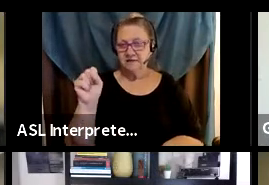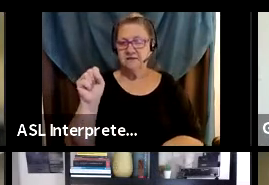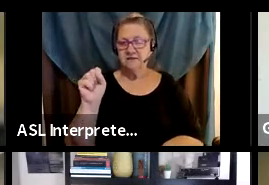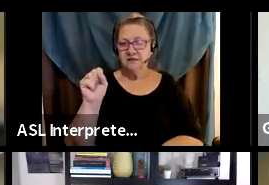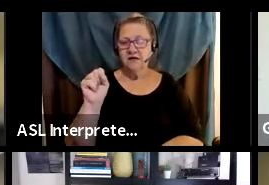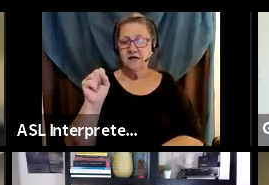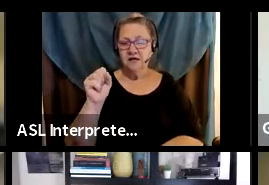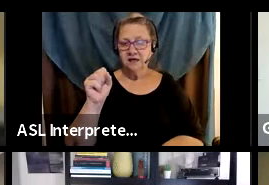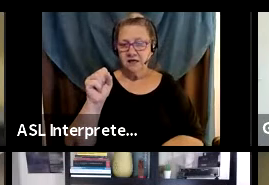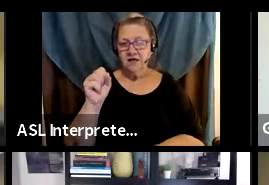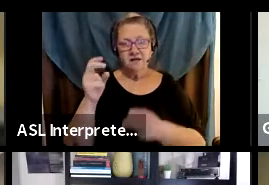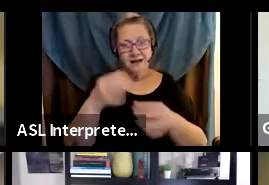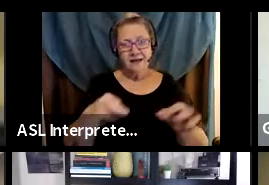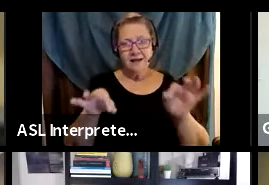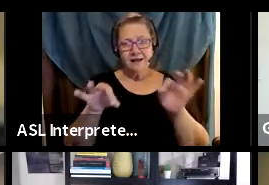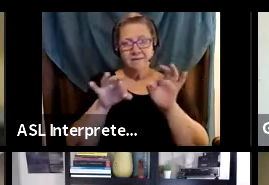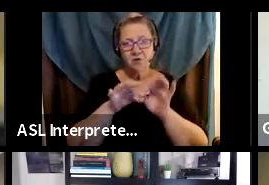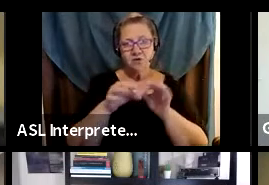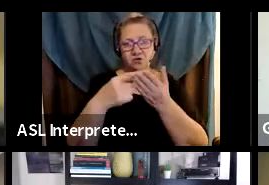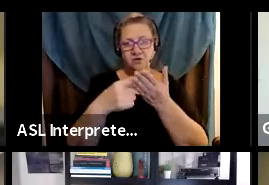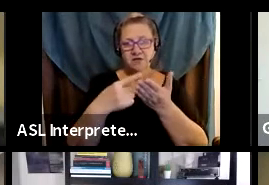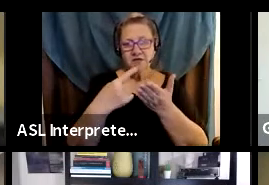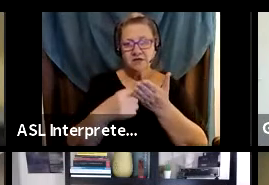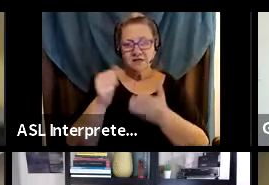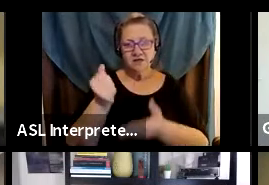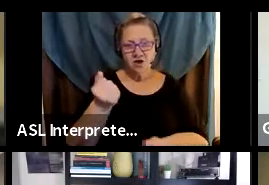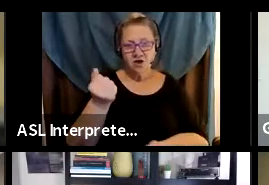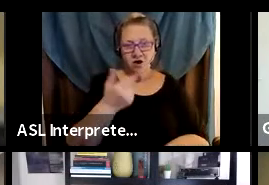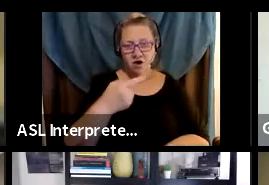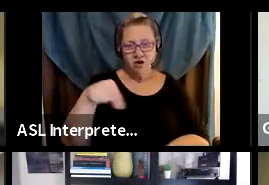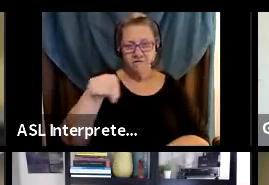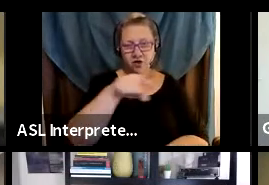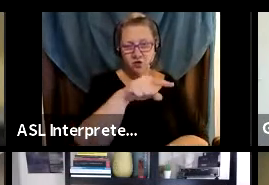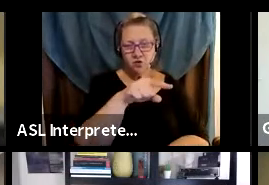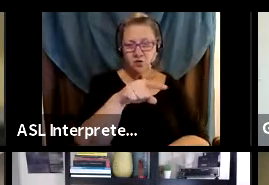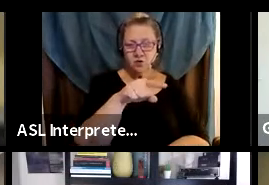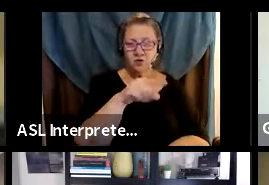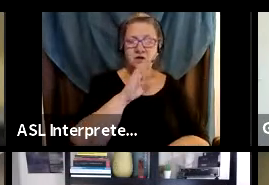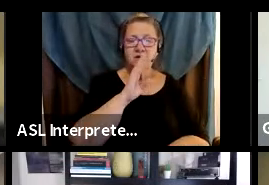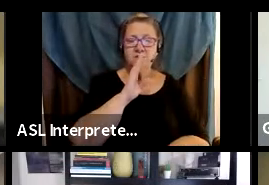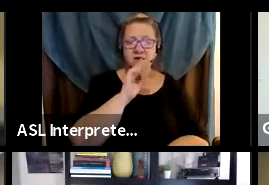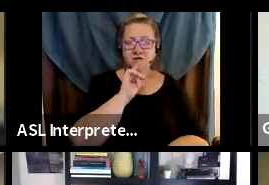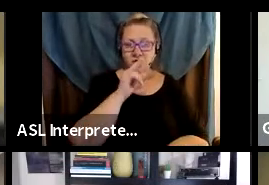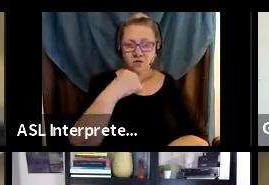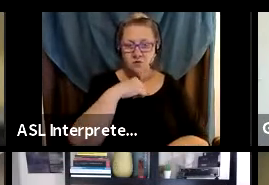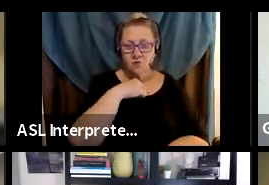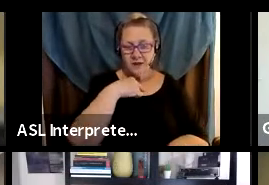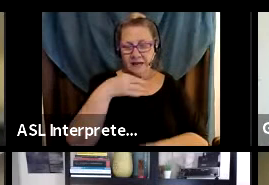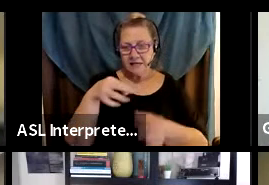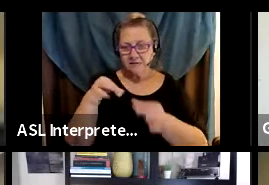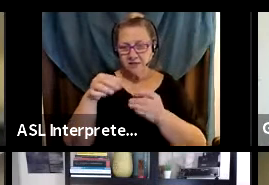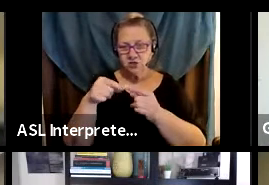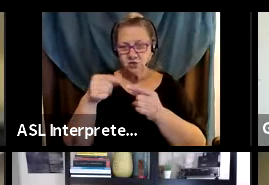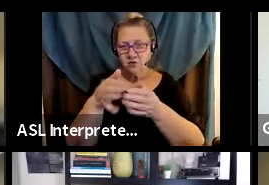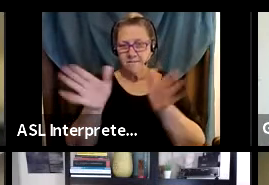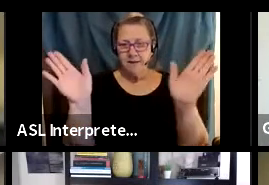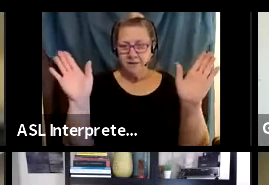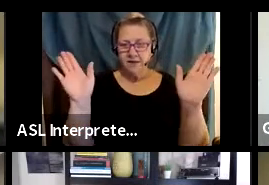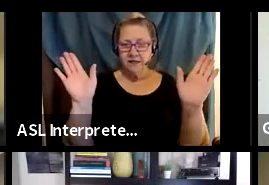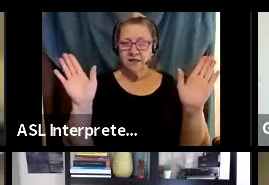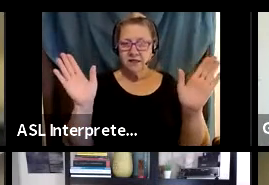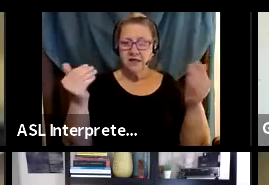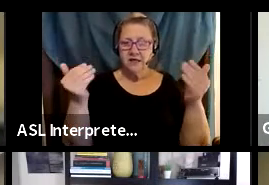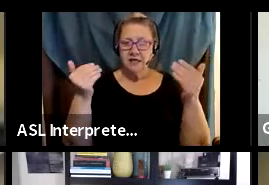it's very important to talk to all of you about and to continue to make sure we're communicating to the public is that, these are,